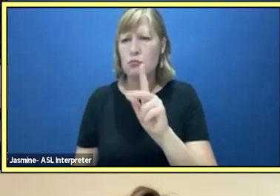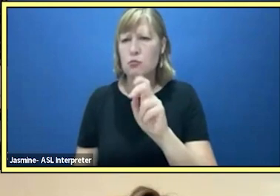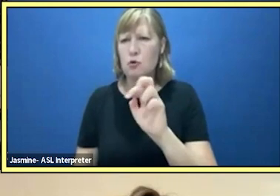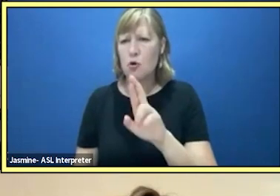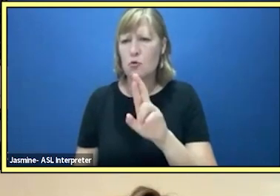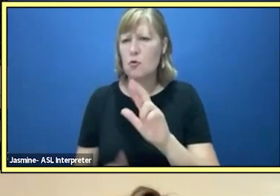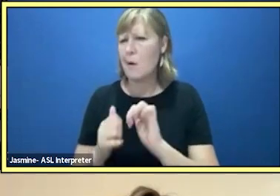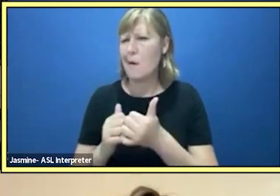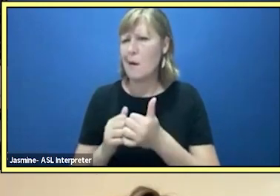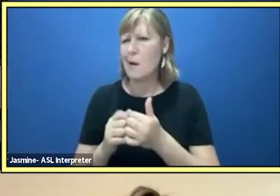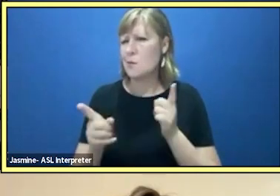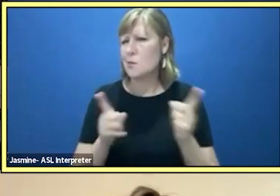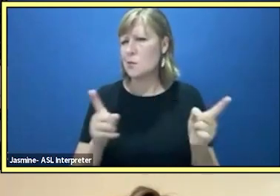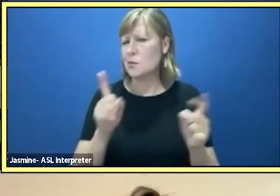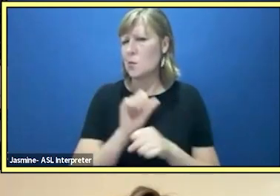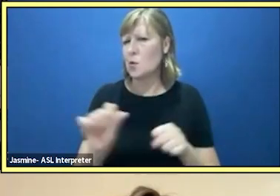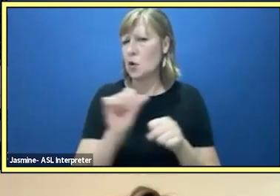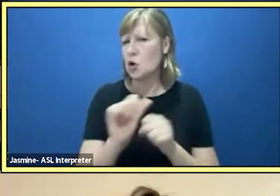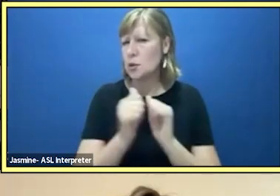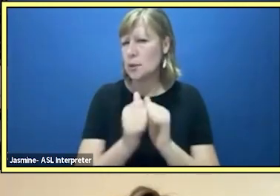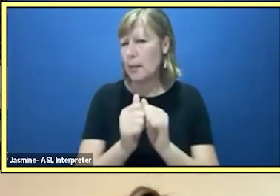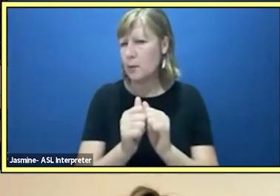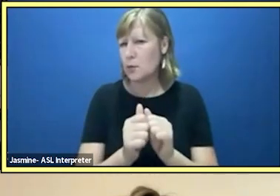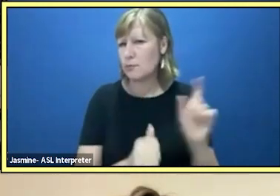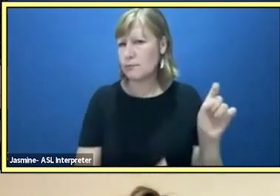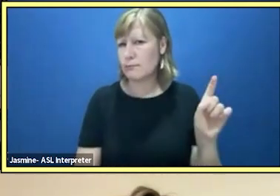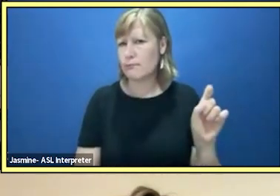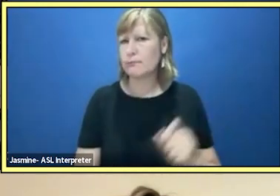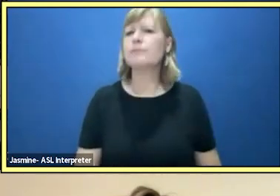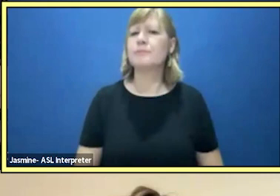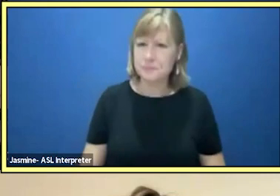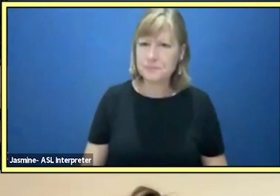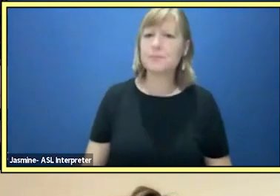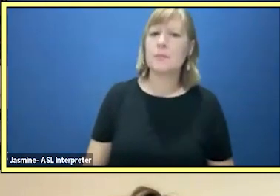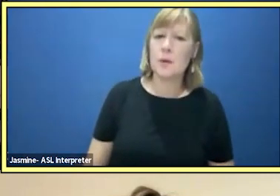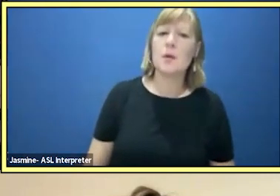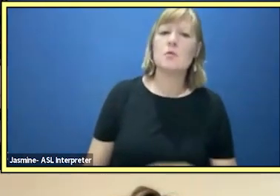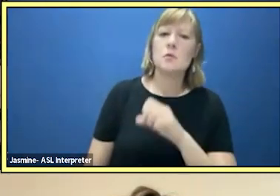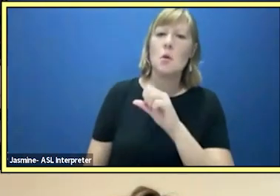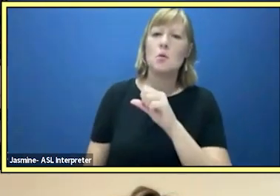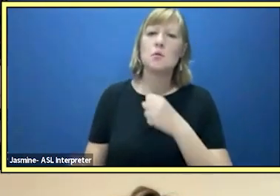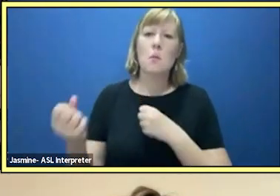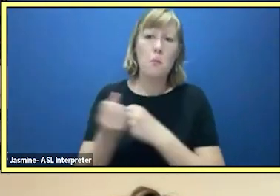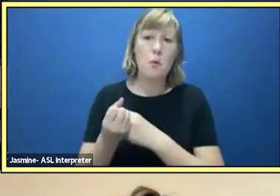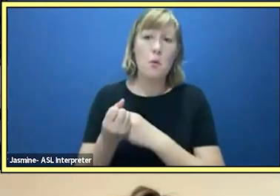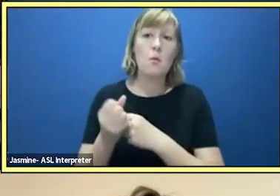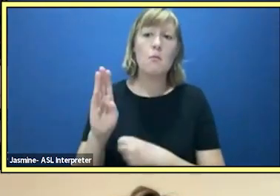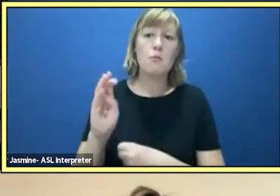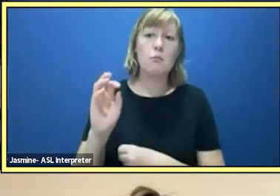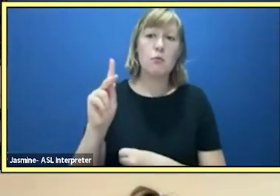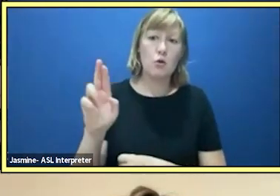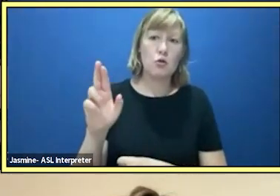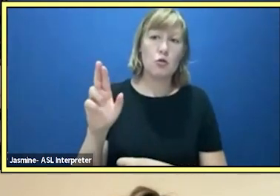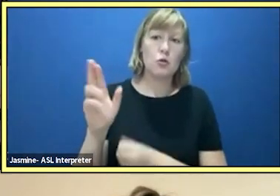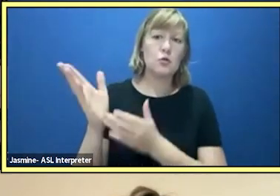Sure. So support brokers are a service. So the case manager would